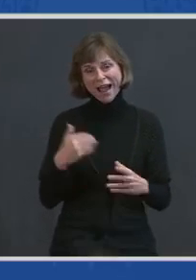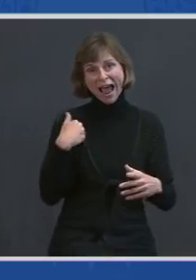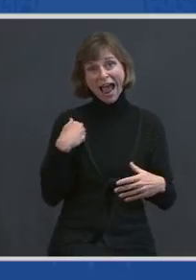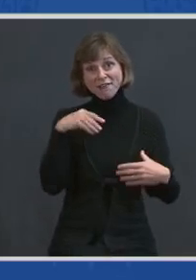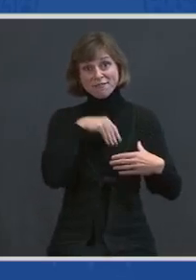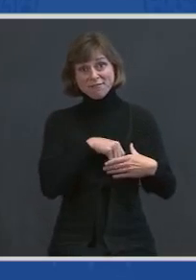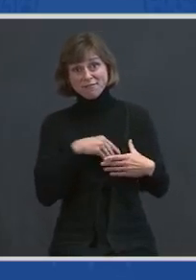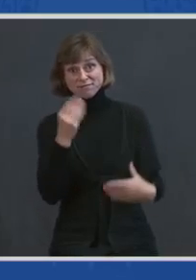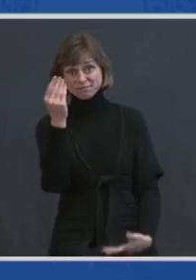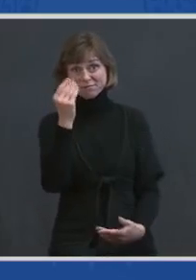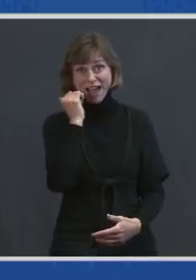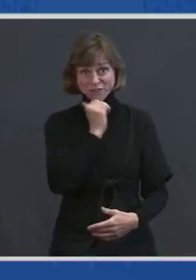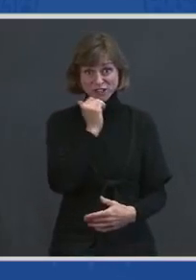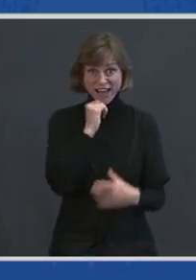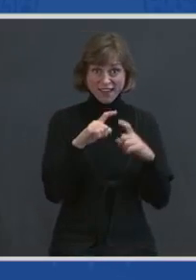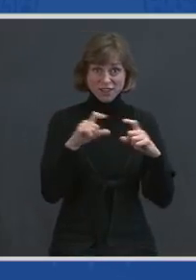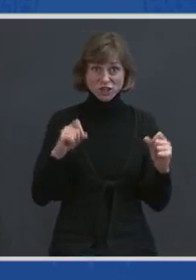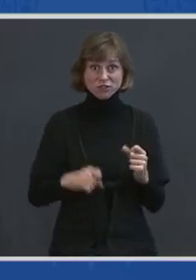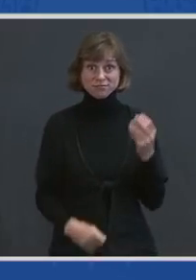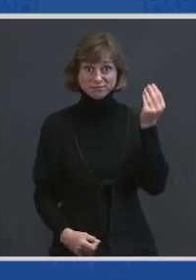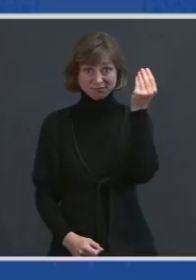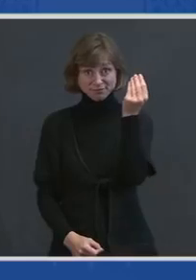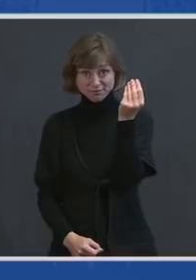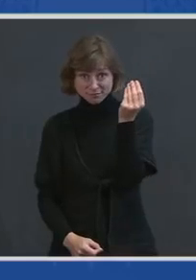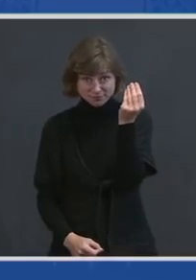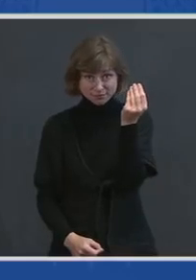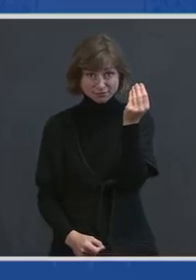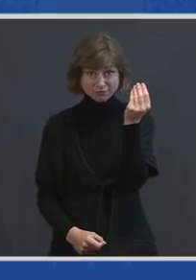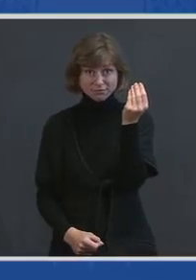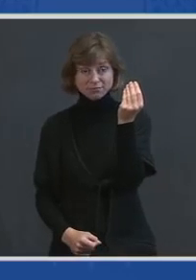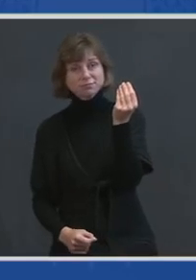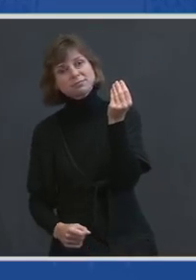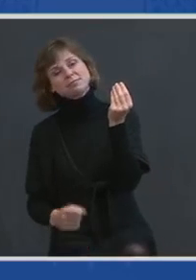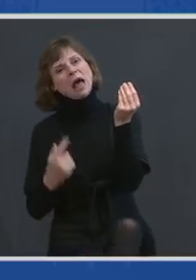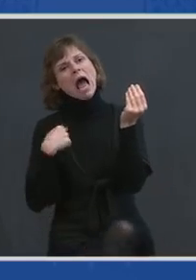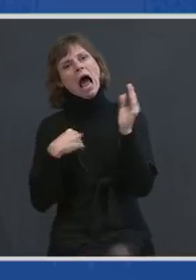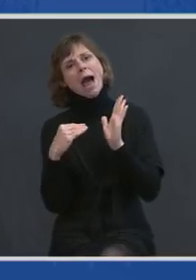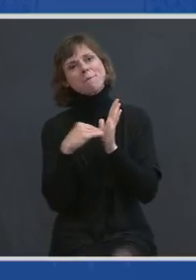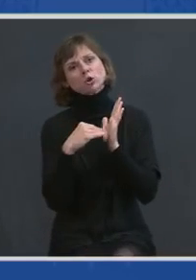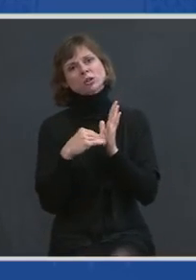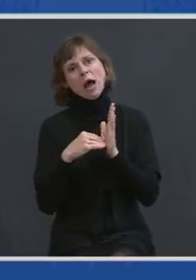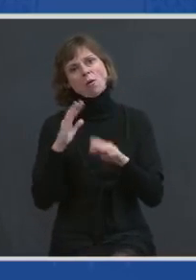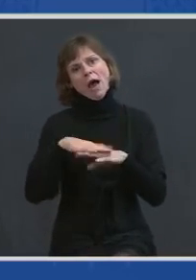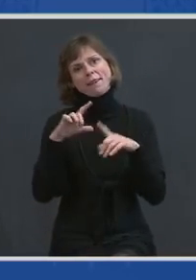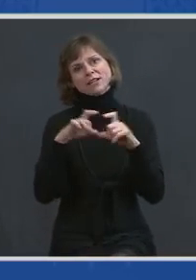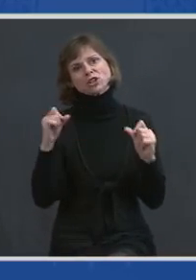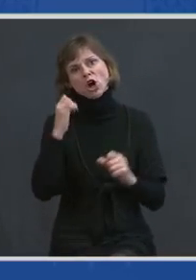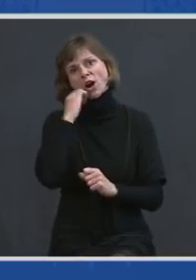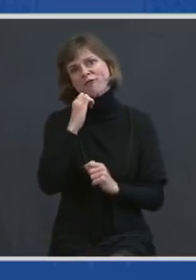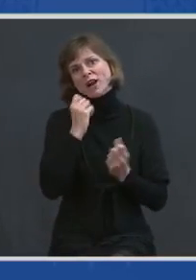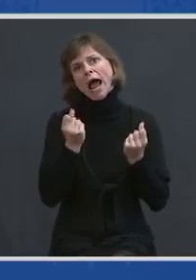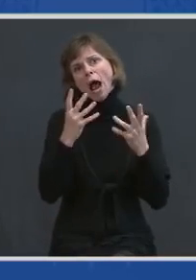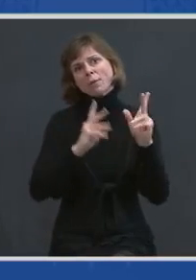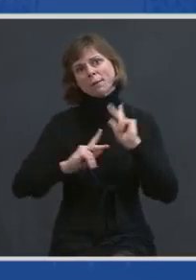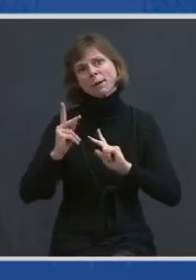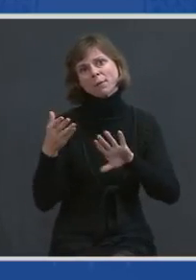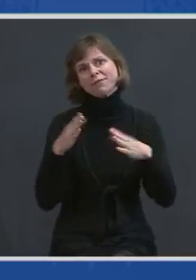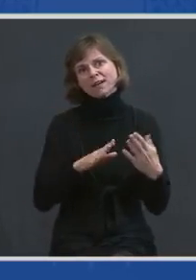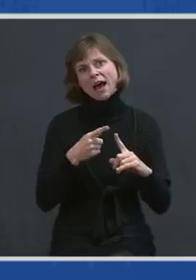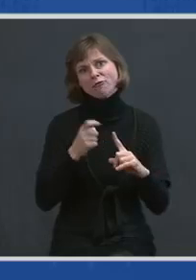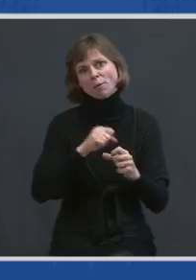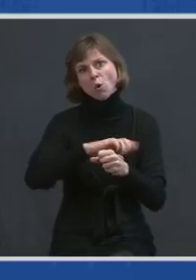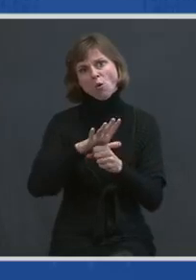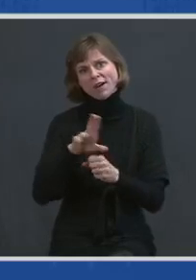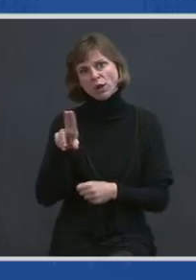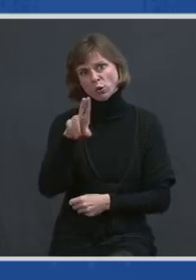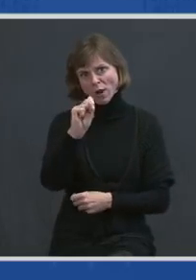day. In the back of the card, I list on a daily basis how many people have died from COVID in the